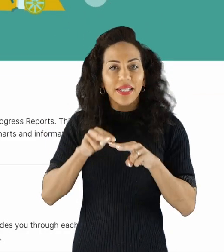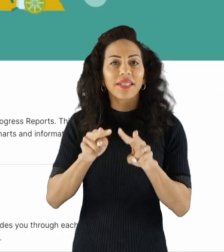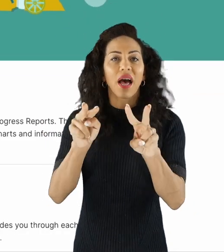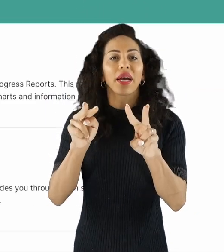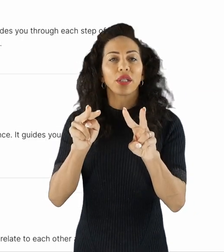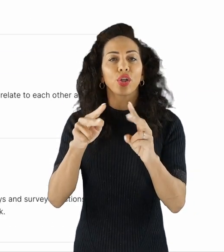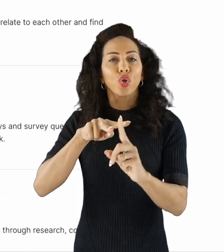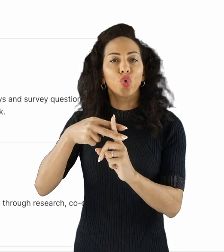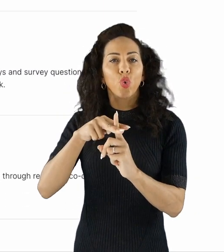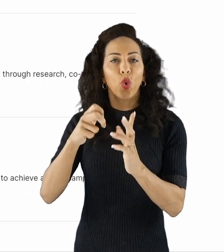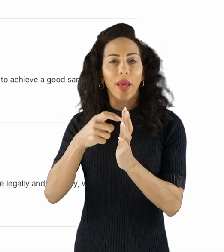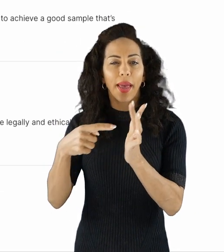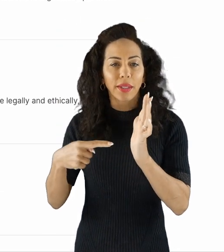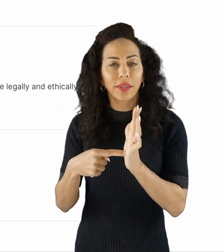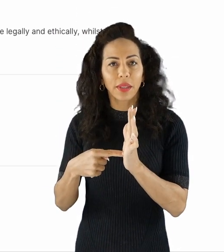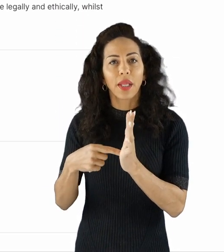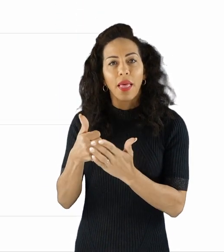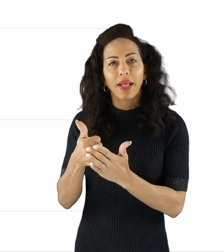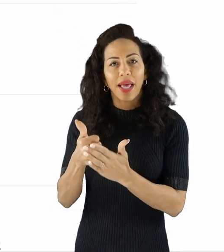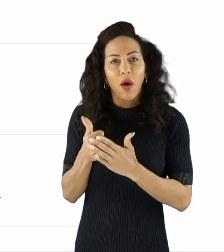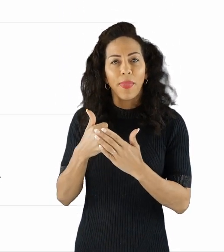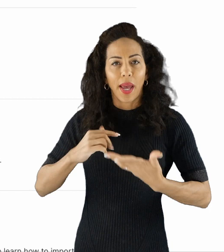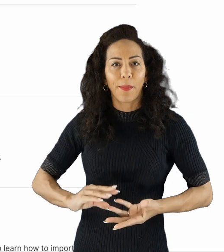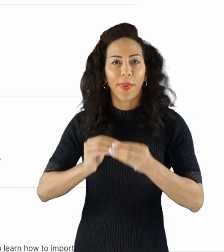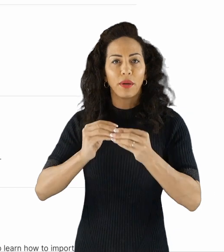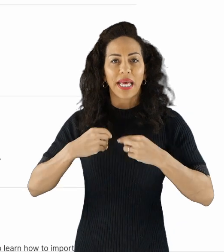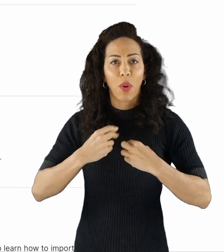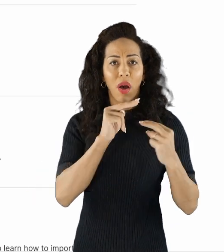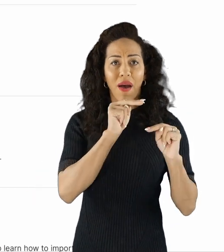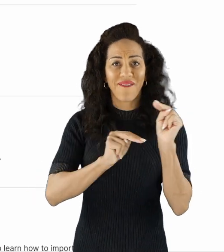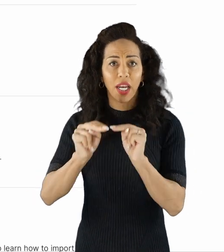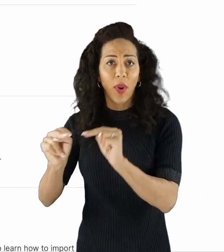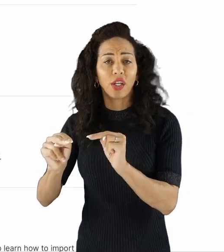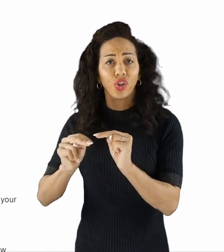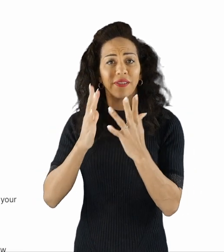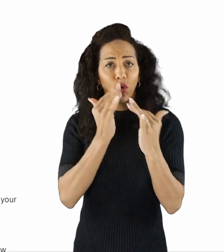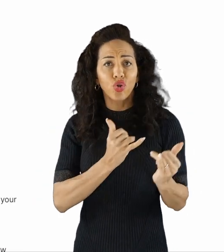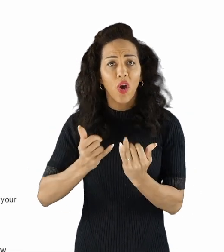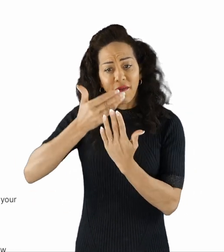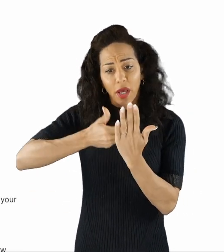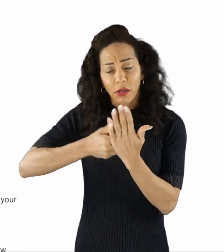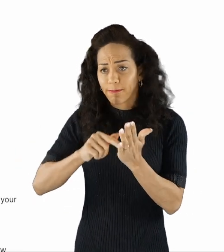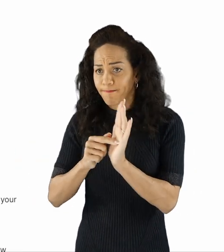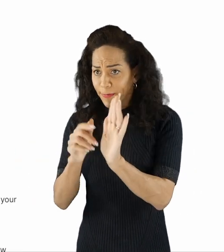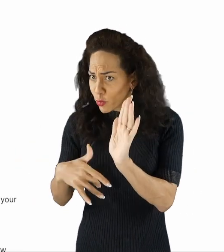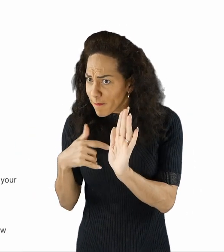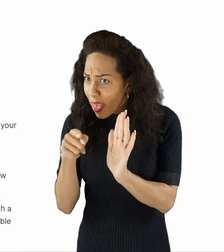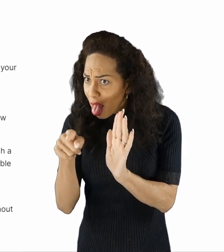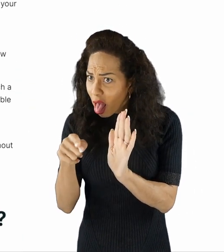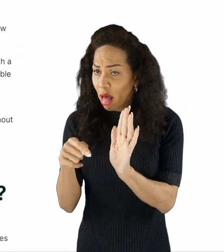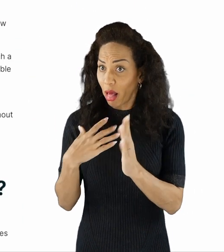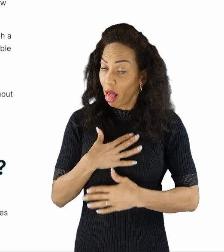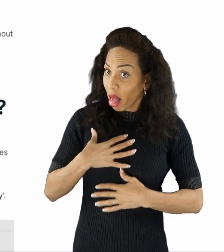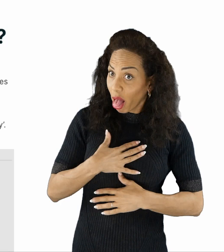actually using it to build all of our evaluations at the moment, to send out surveys to people. How did you feel about this piece of work? Did it